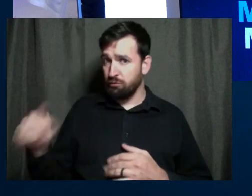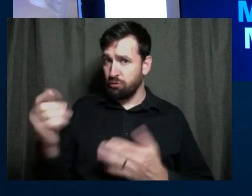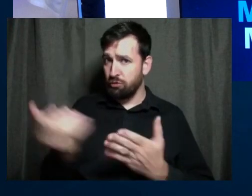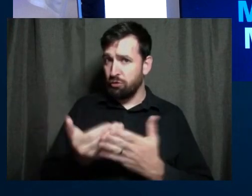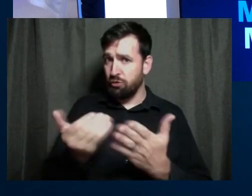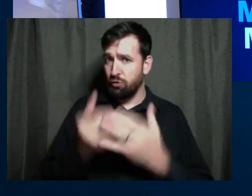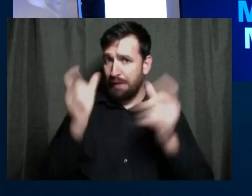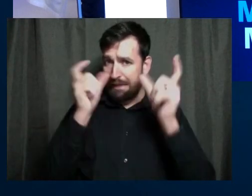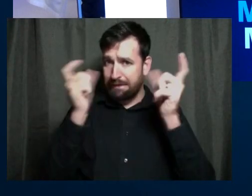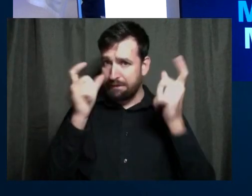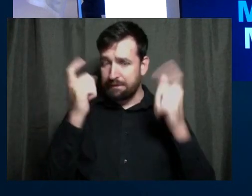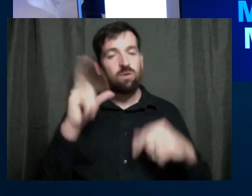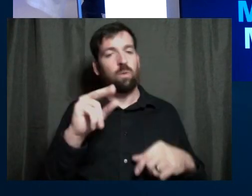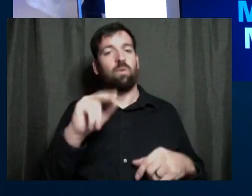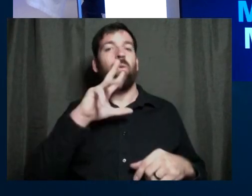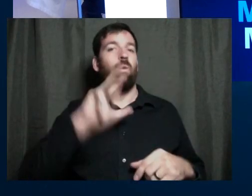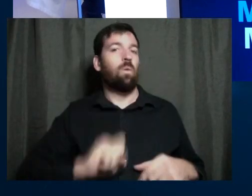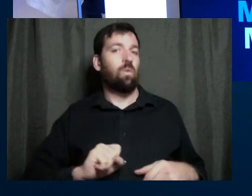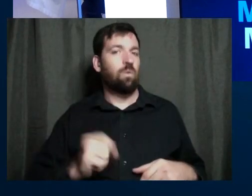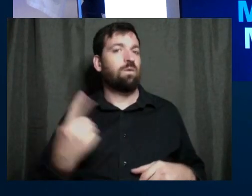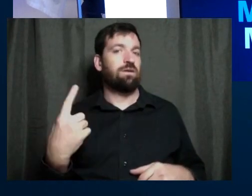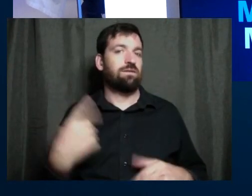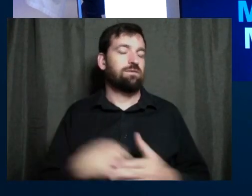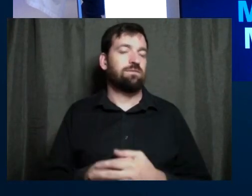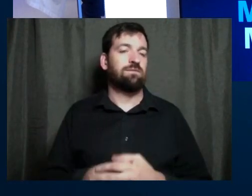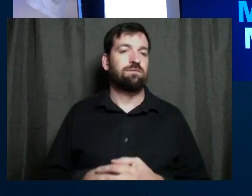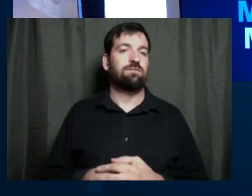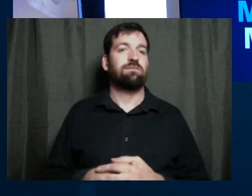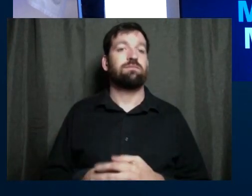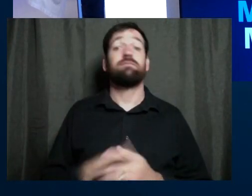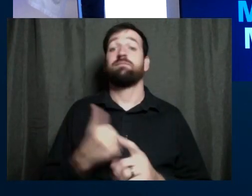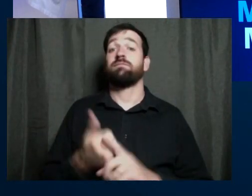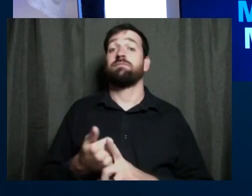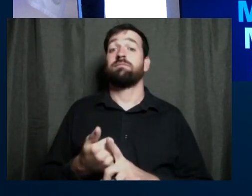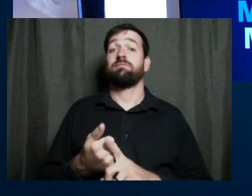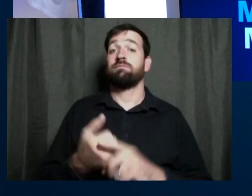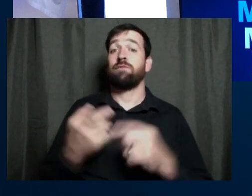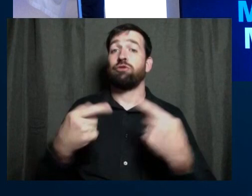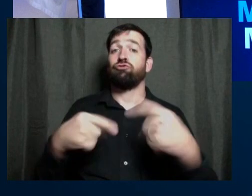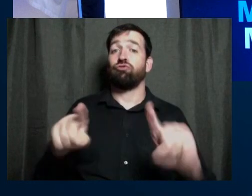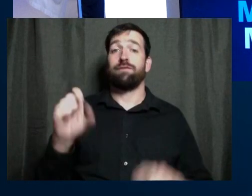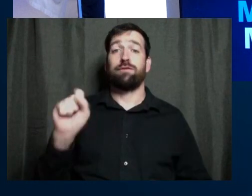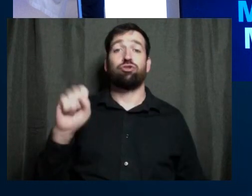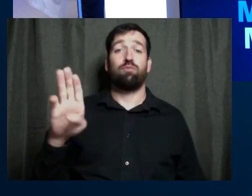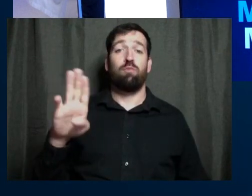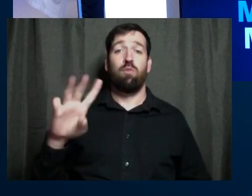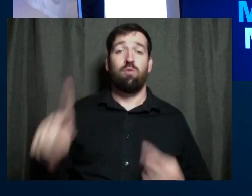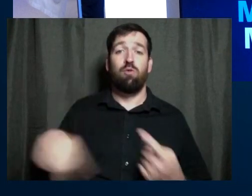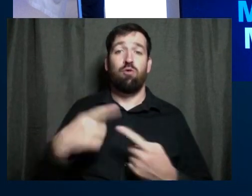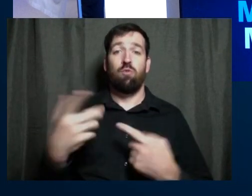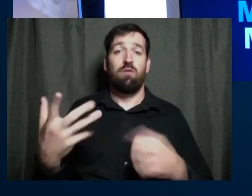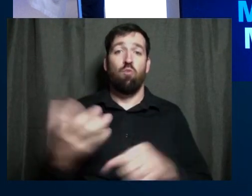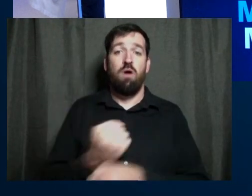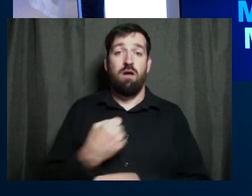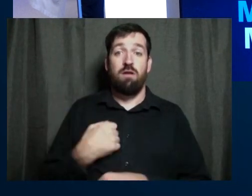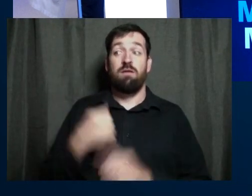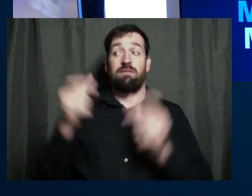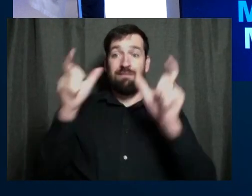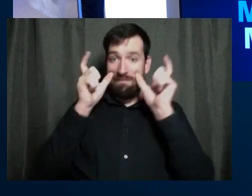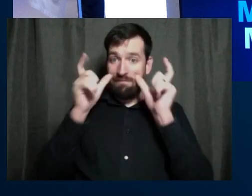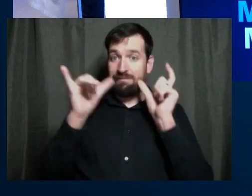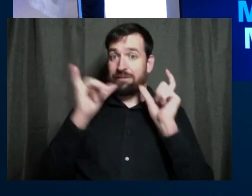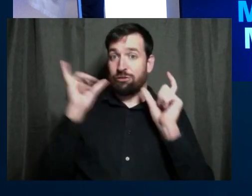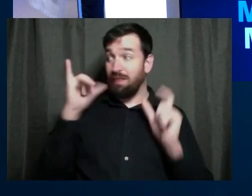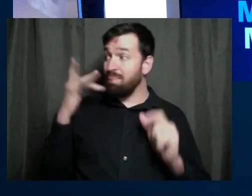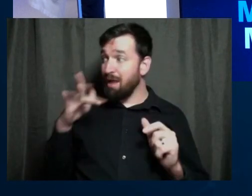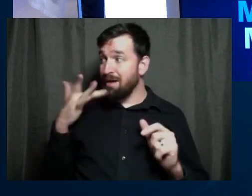these are actually old glasses. Okay. These are the glasses I had on during the Super Bowl when we won. So I wore them yesterday and today. Lucky glasses. They Or were not my so